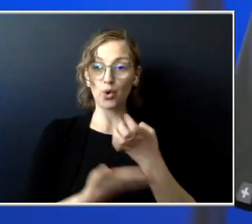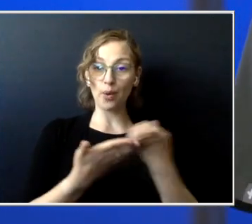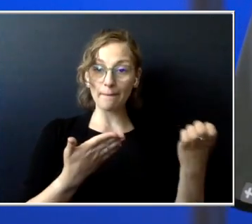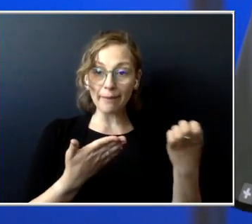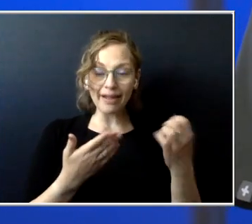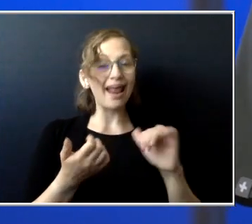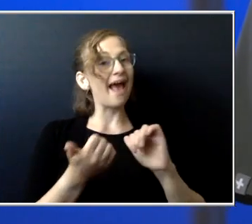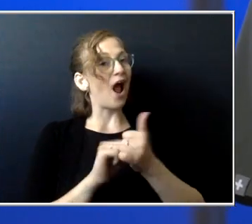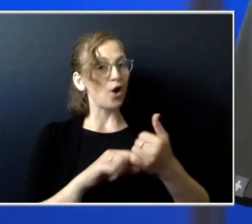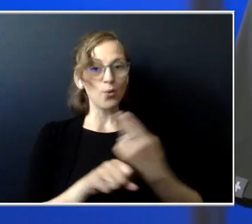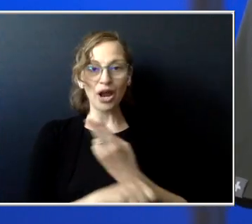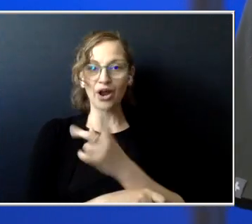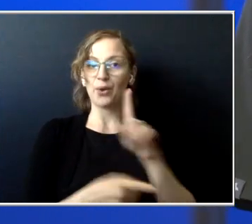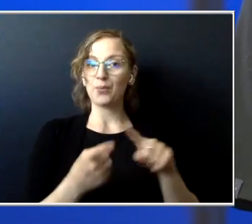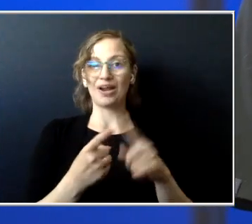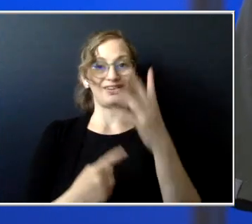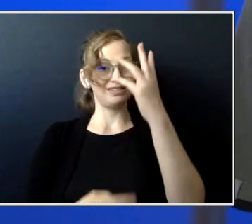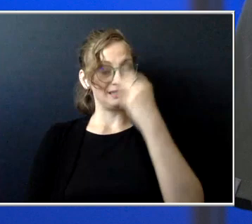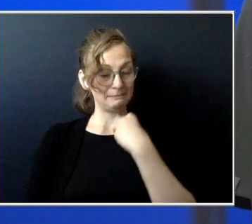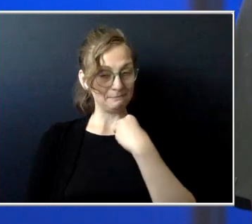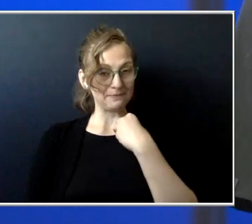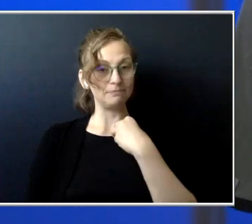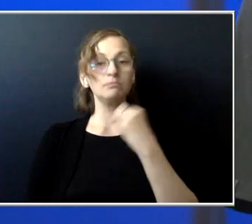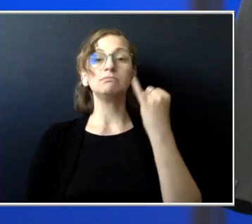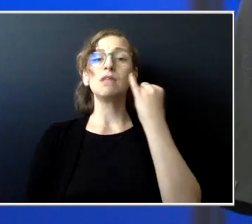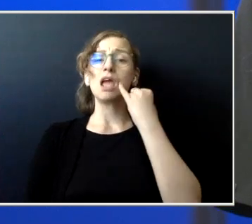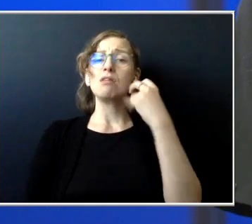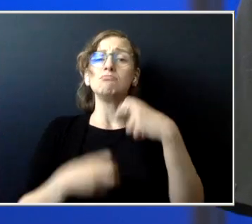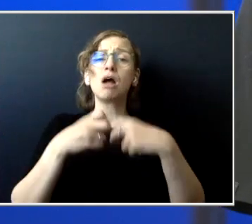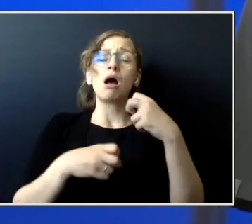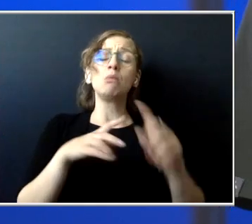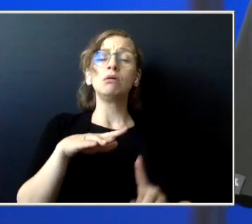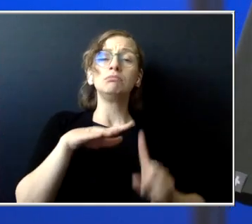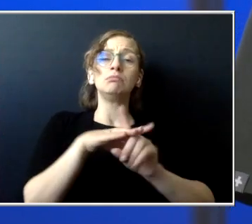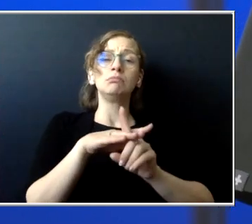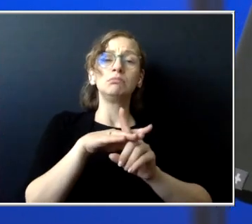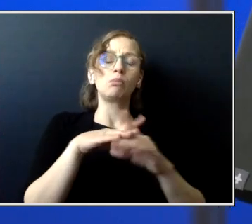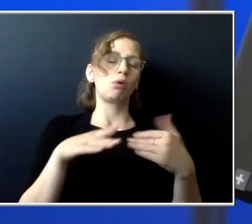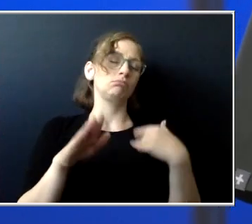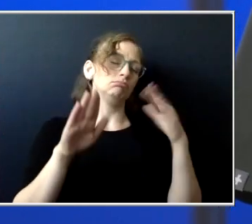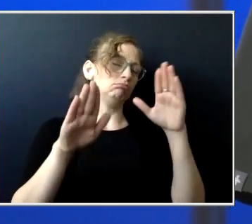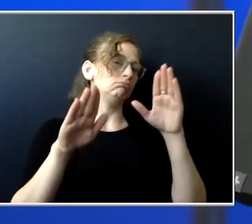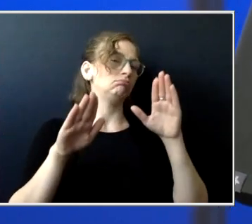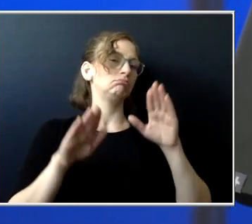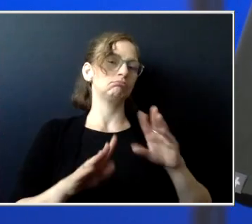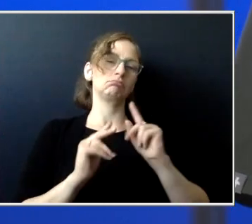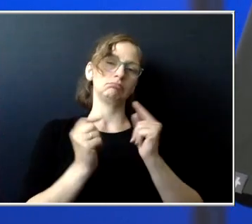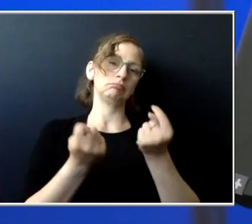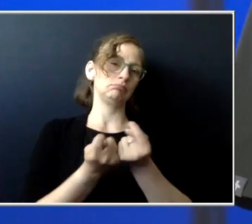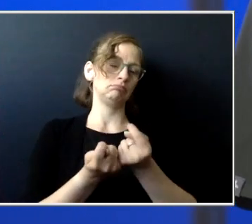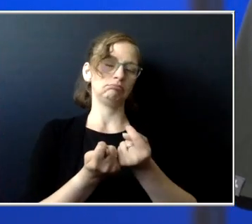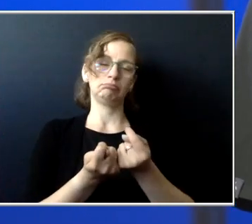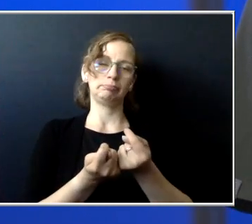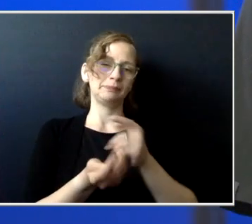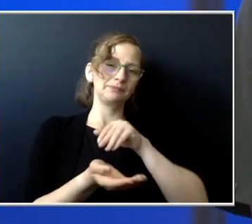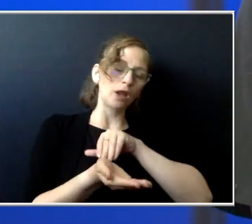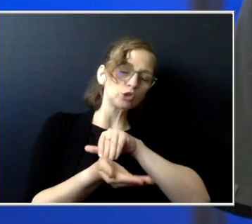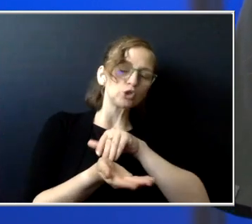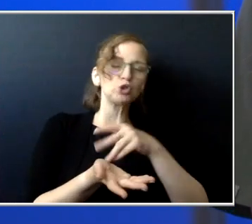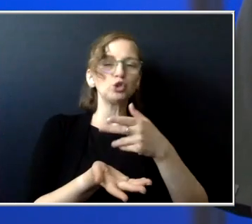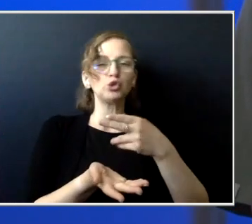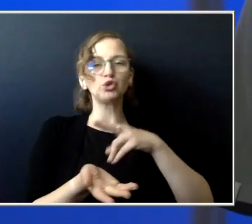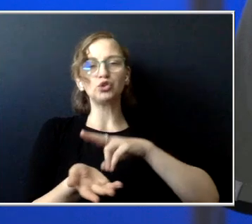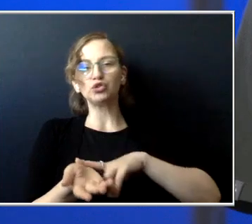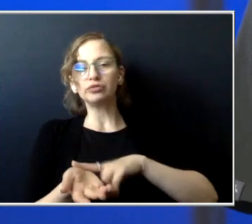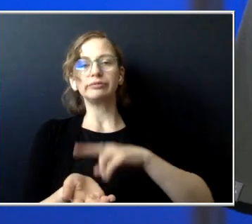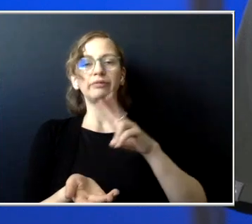and if there is a problem, we do have a great team of doctors and VAD nurse practitioners. We